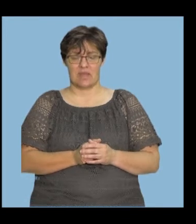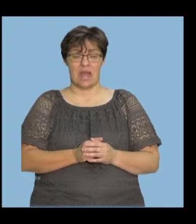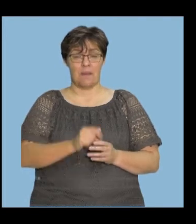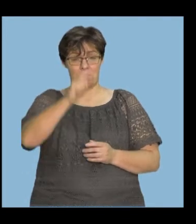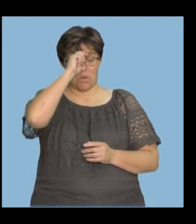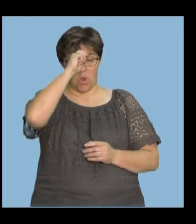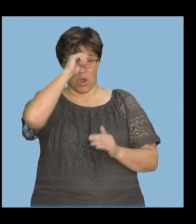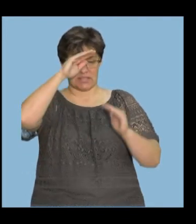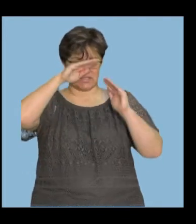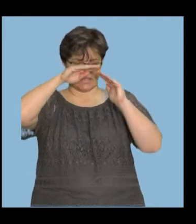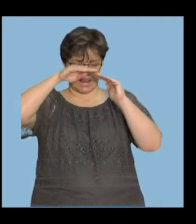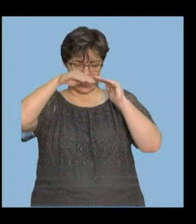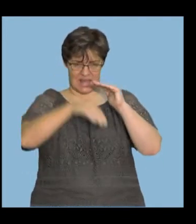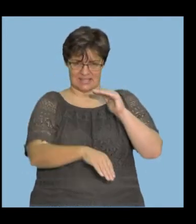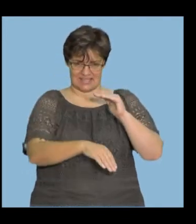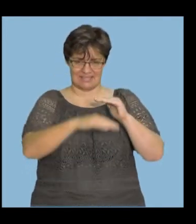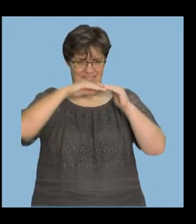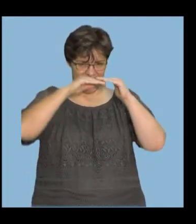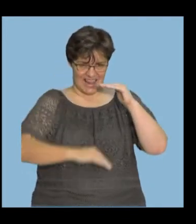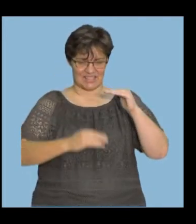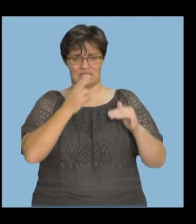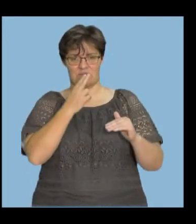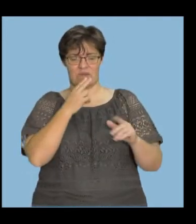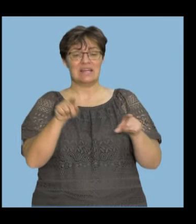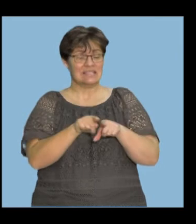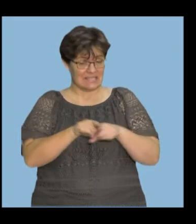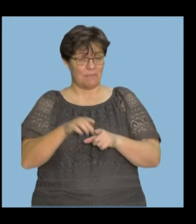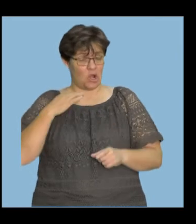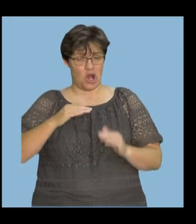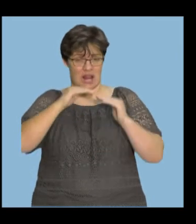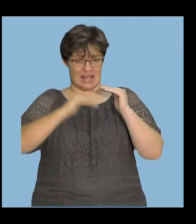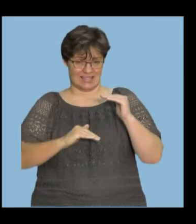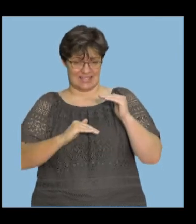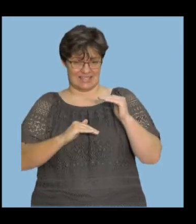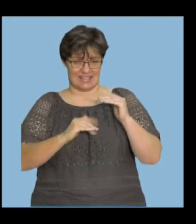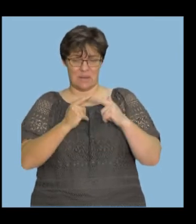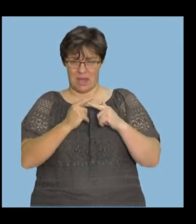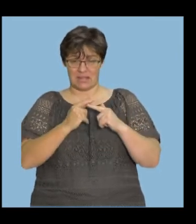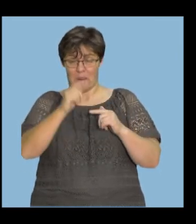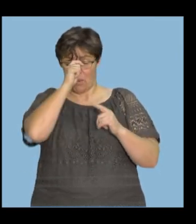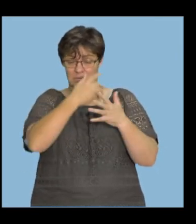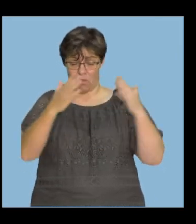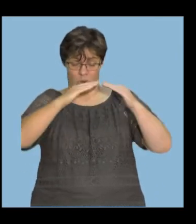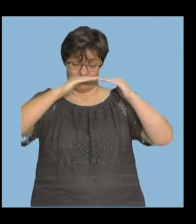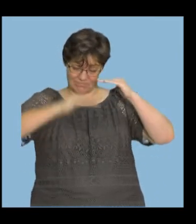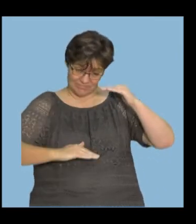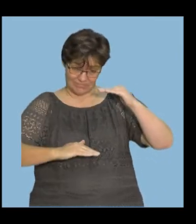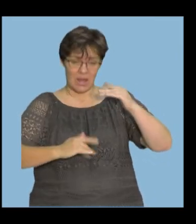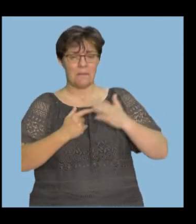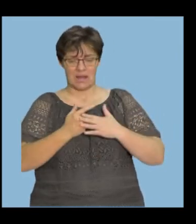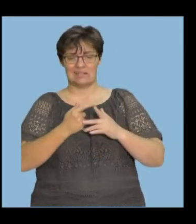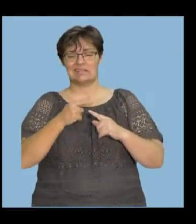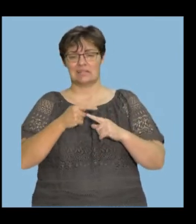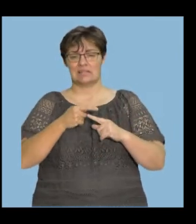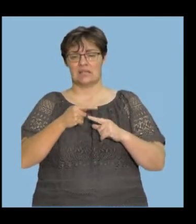decreases that actually smoking. Even the girls decrease, but slightly, where boys really increase at